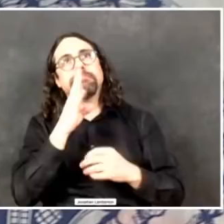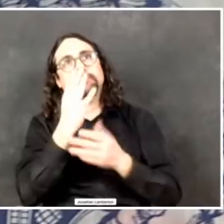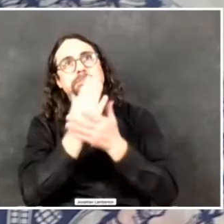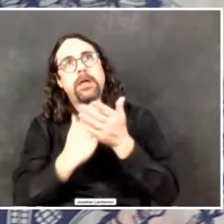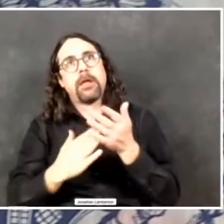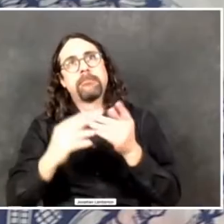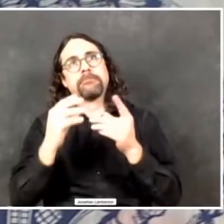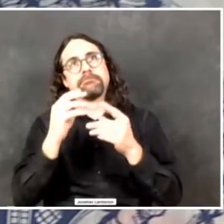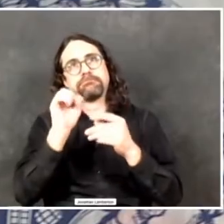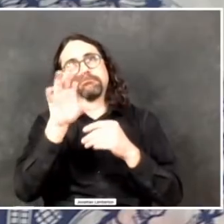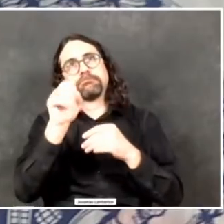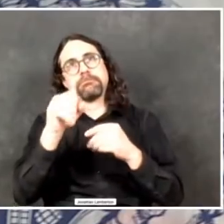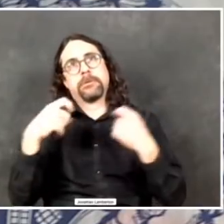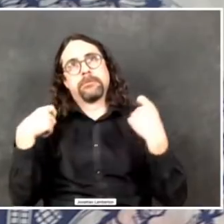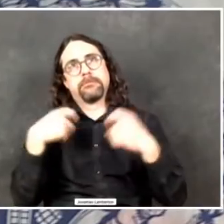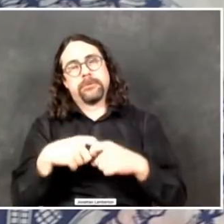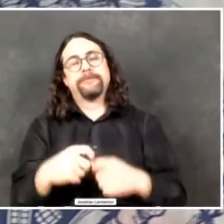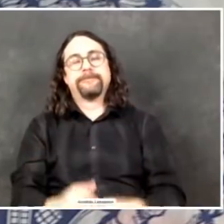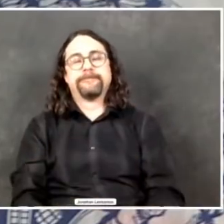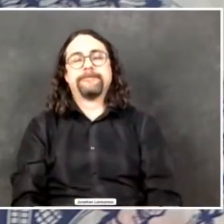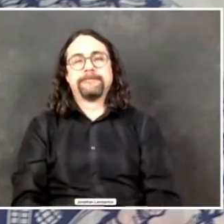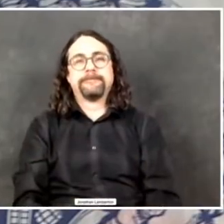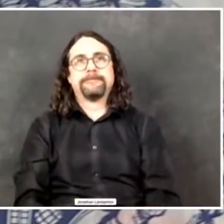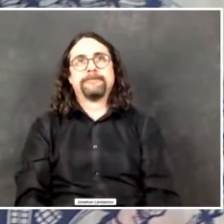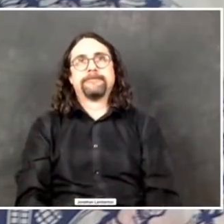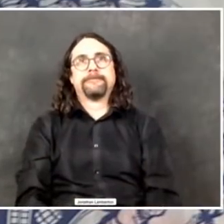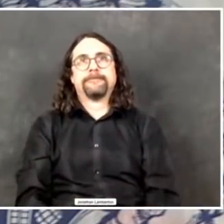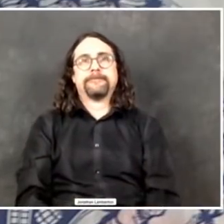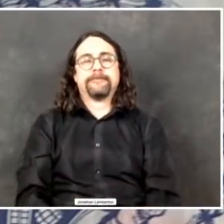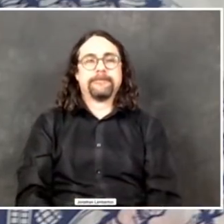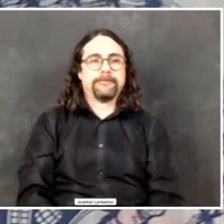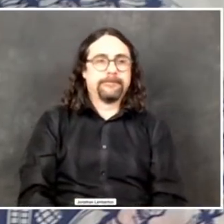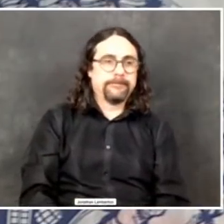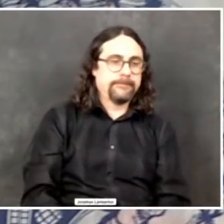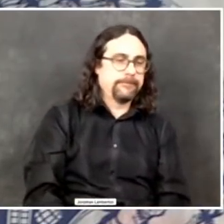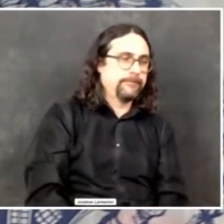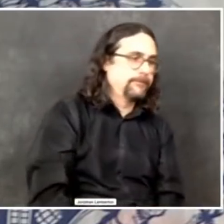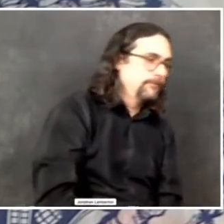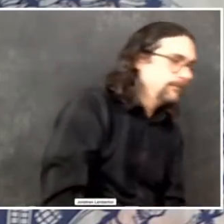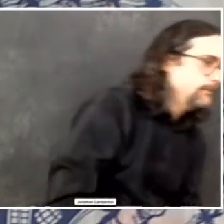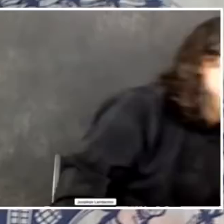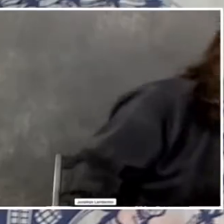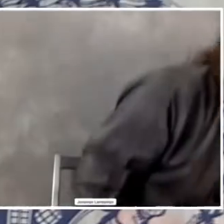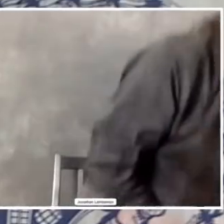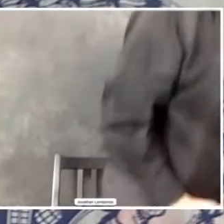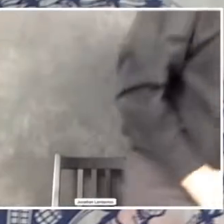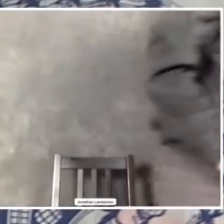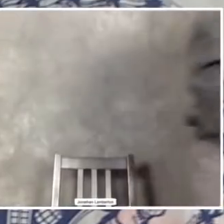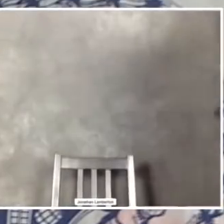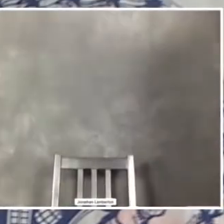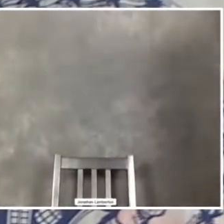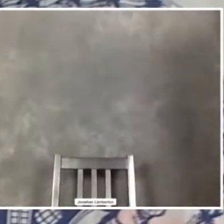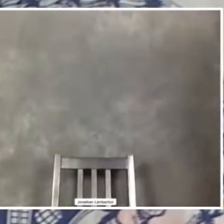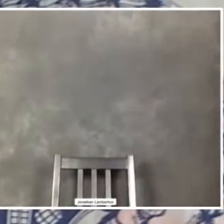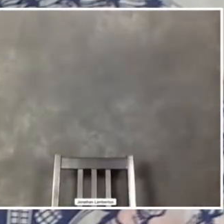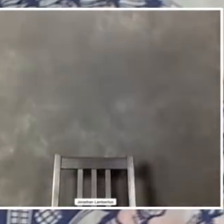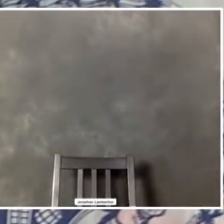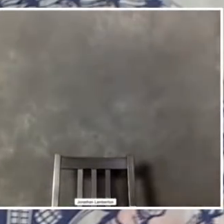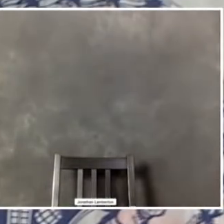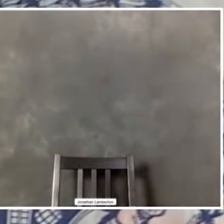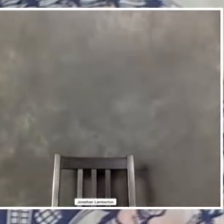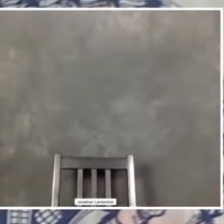Estos días de fiesta han sido difíciles y dolorosos para muchas